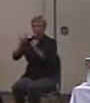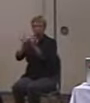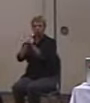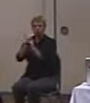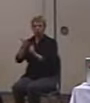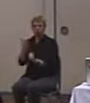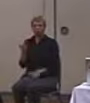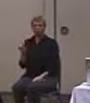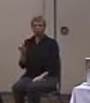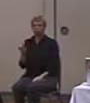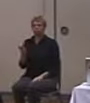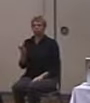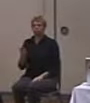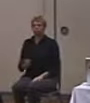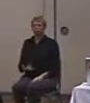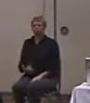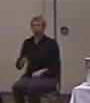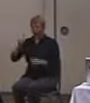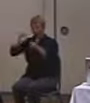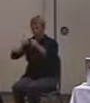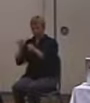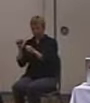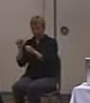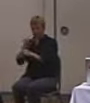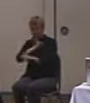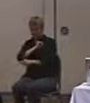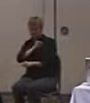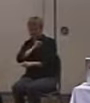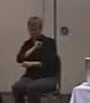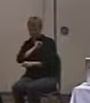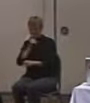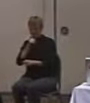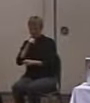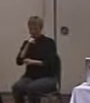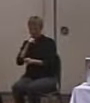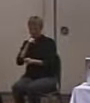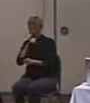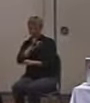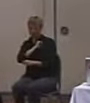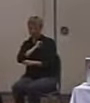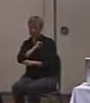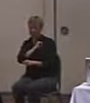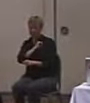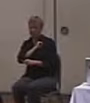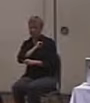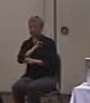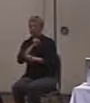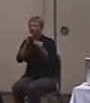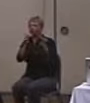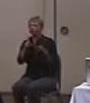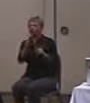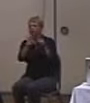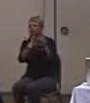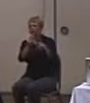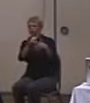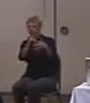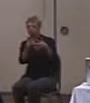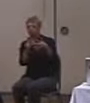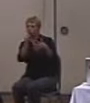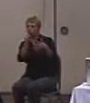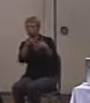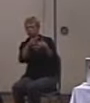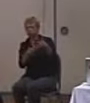discuss, remember Sarah, what are some of the questions that you would ask of that teacher? Now, as the teacher,